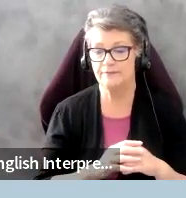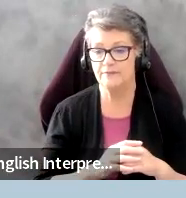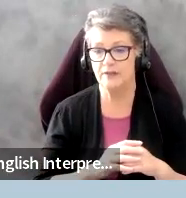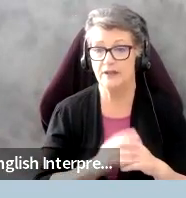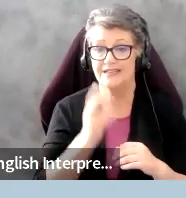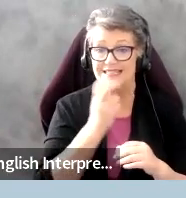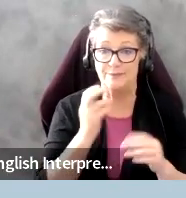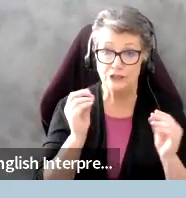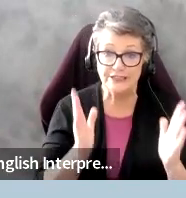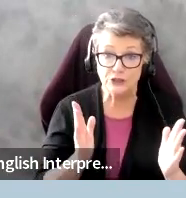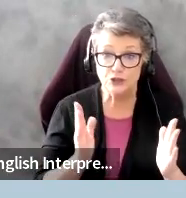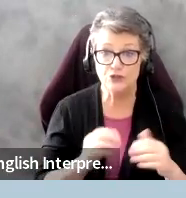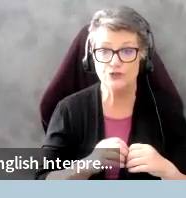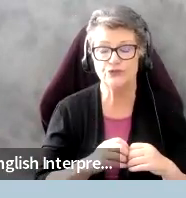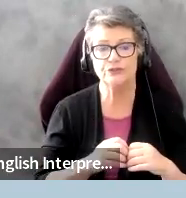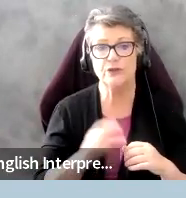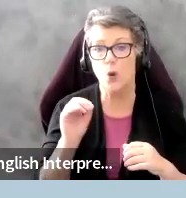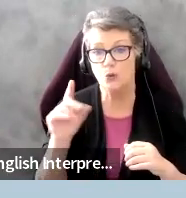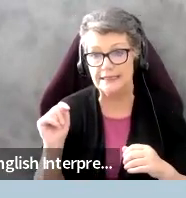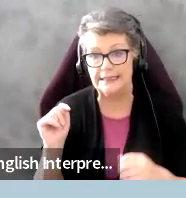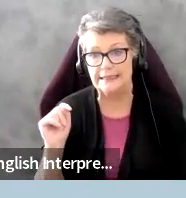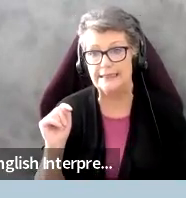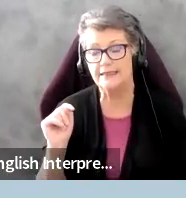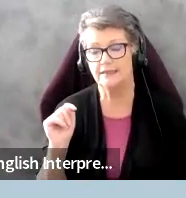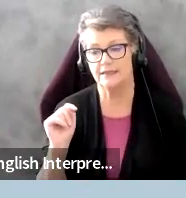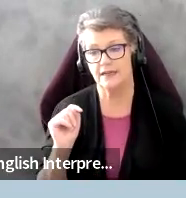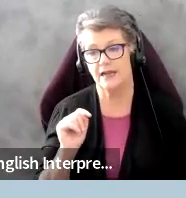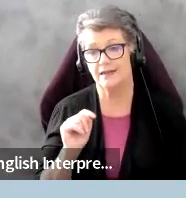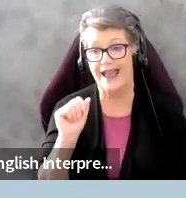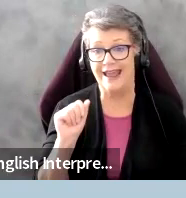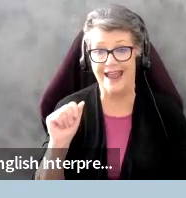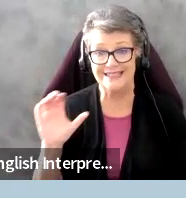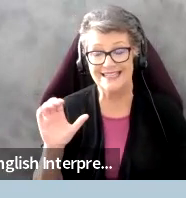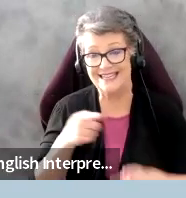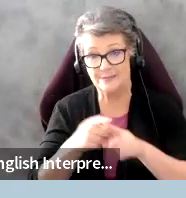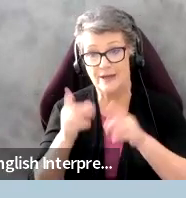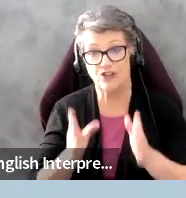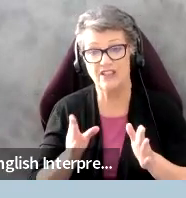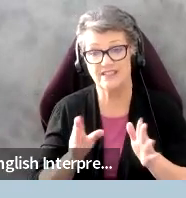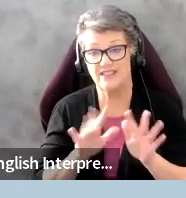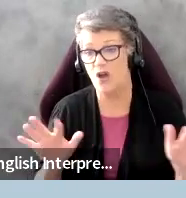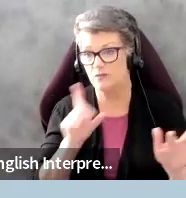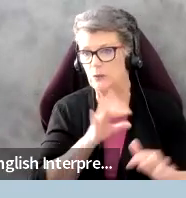speech teachers, OTs, AAC specialists,